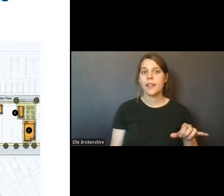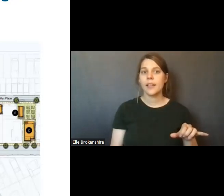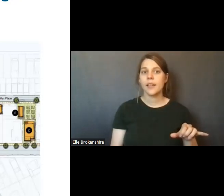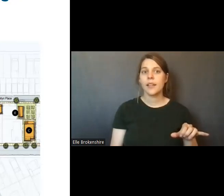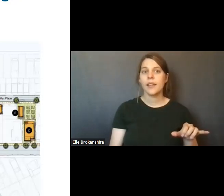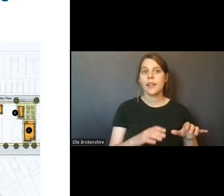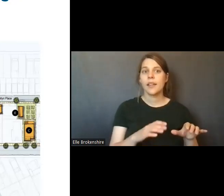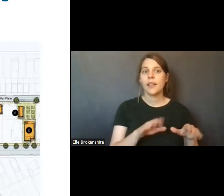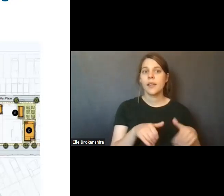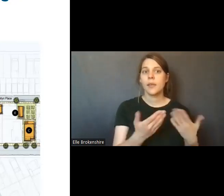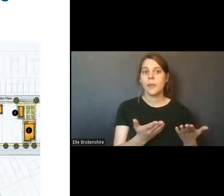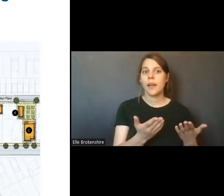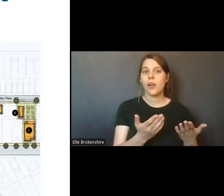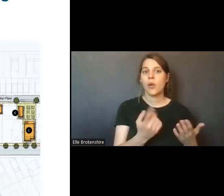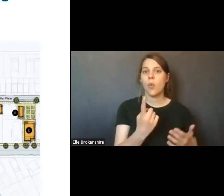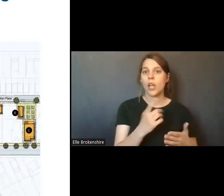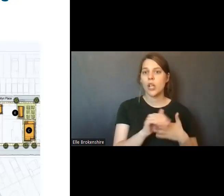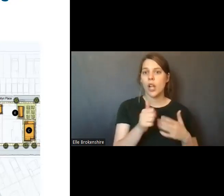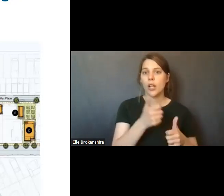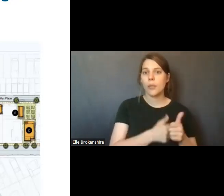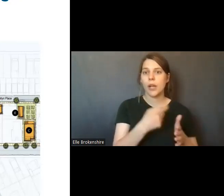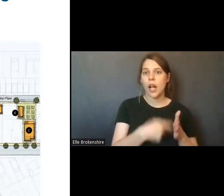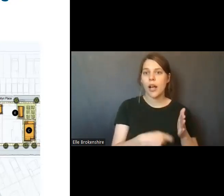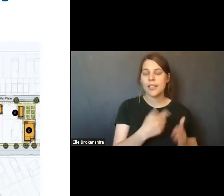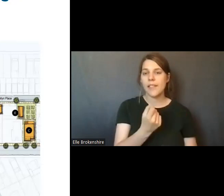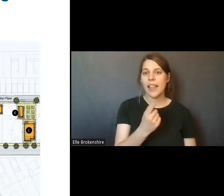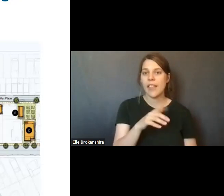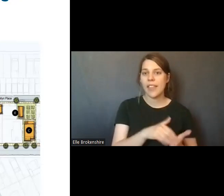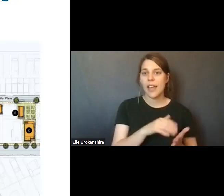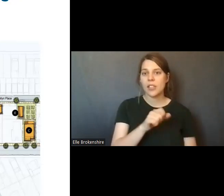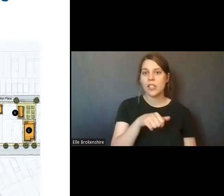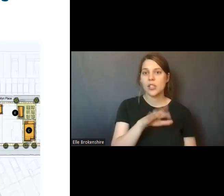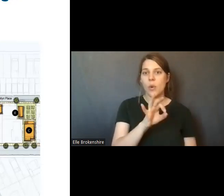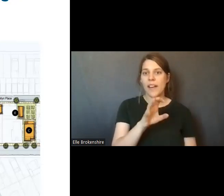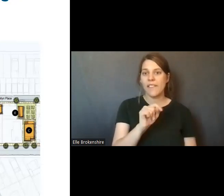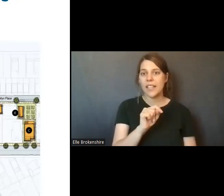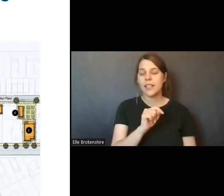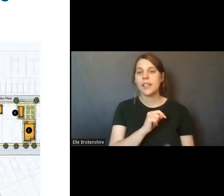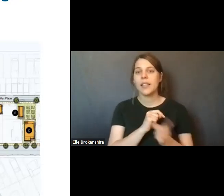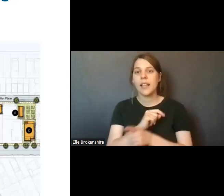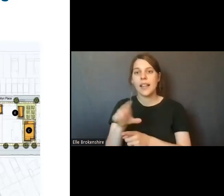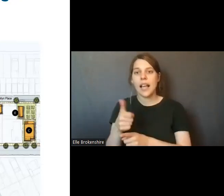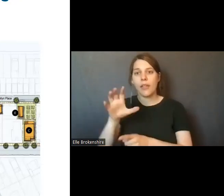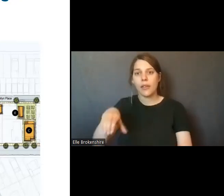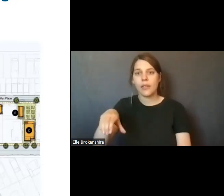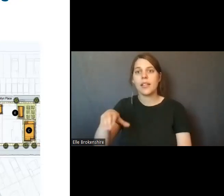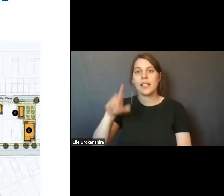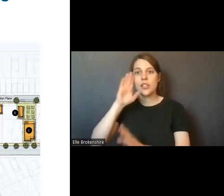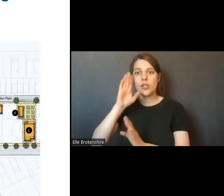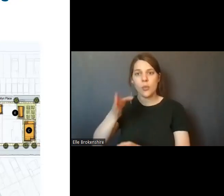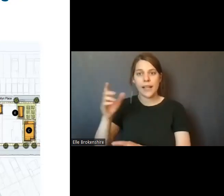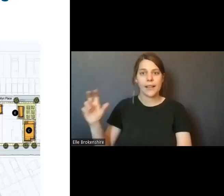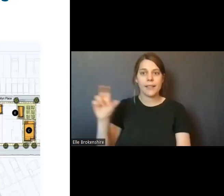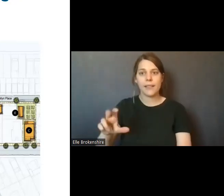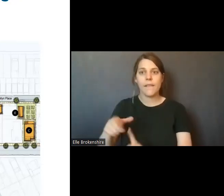around 11,000 square feet. The other parcel they've already acquired directly from the city of Pittsburgh. Urban Academy will